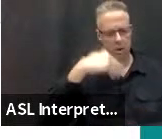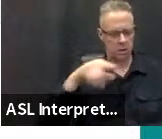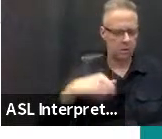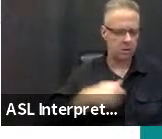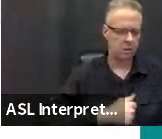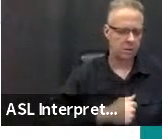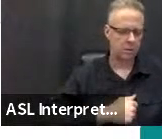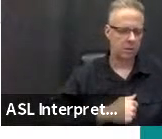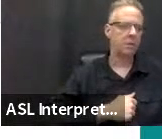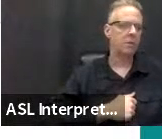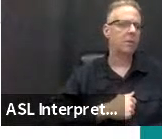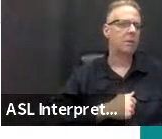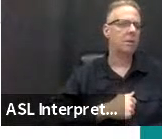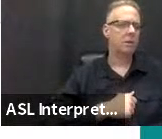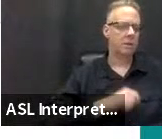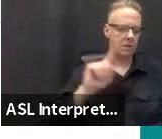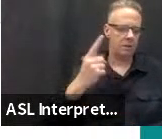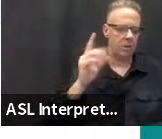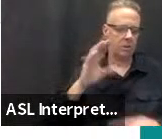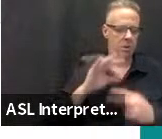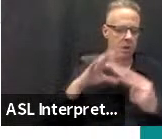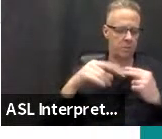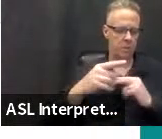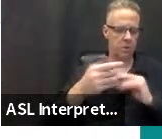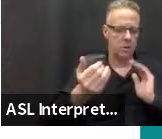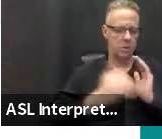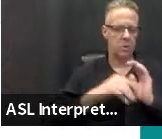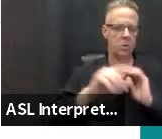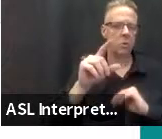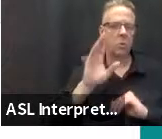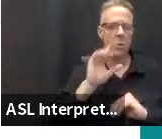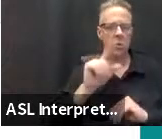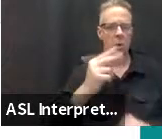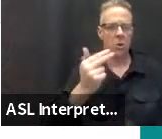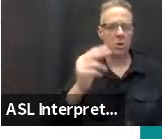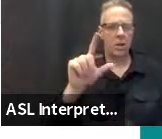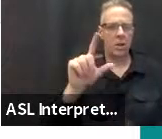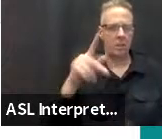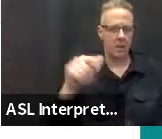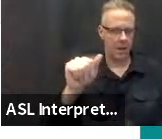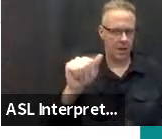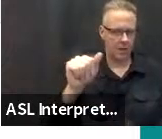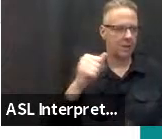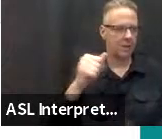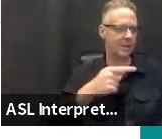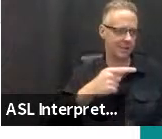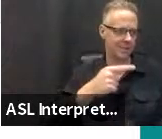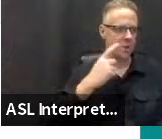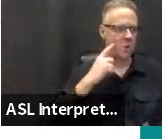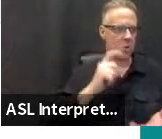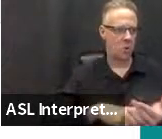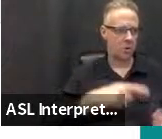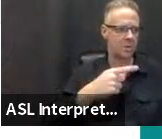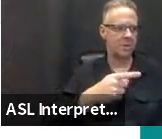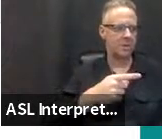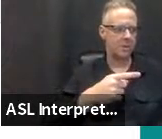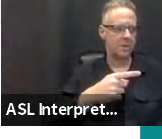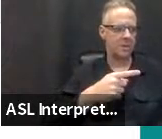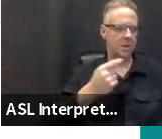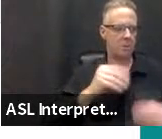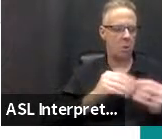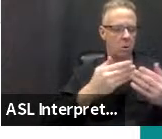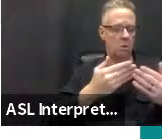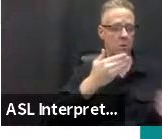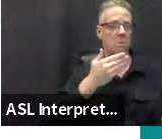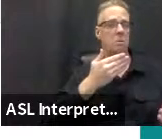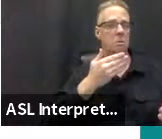So option one shown here again is a 2013 LPA, and here you can see it's zoomed out a little bit more,